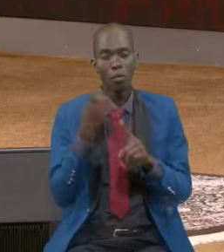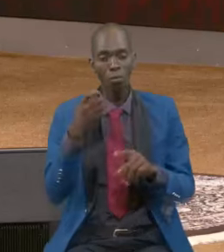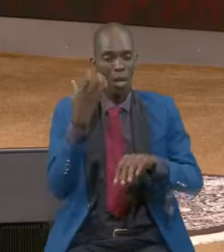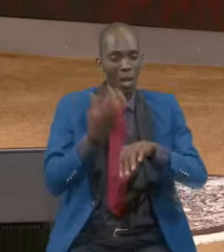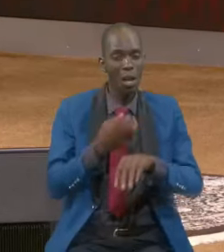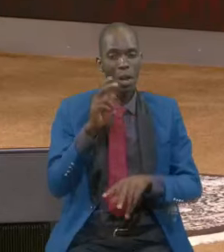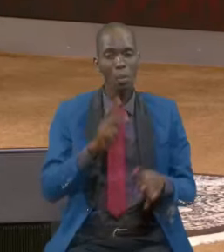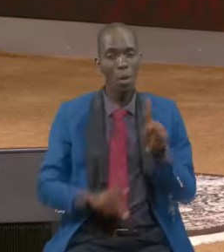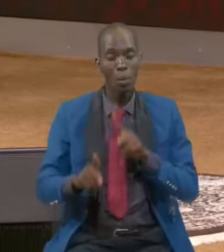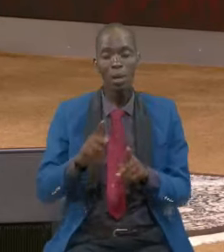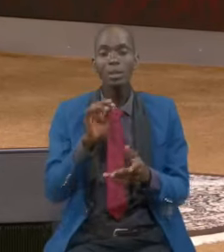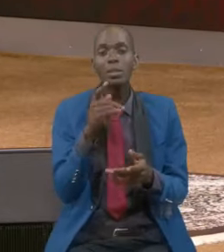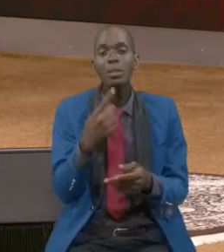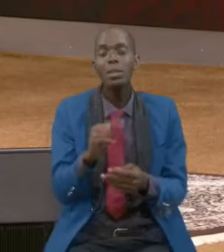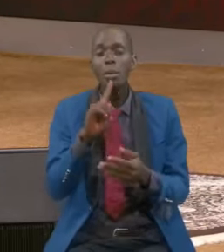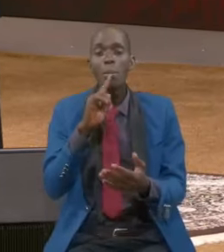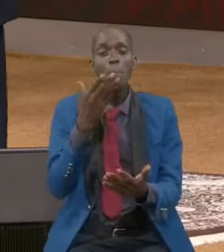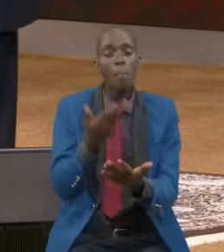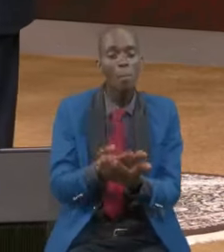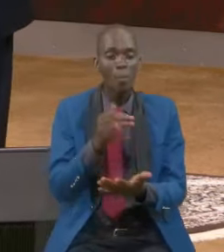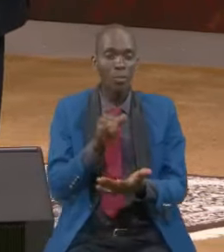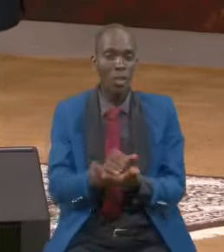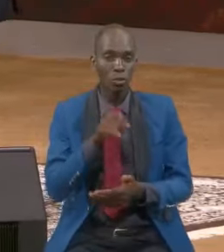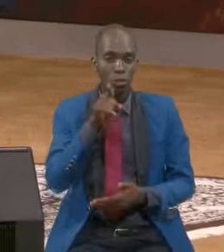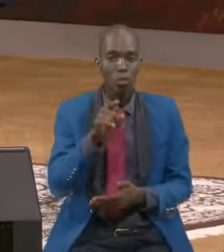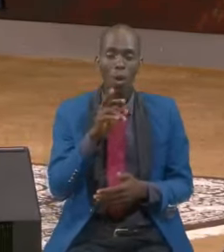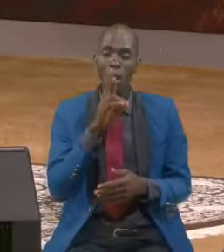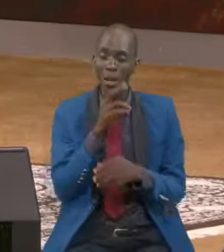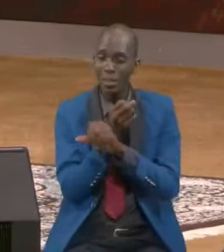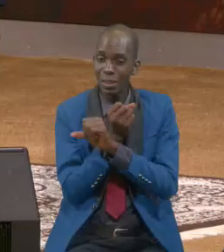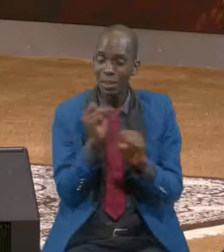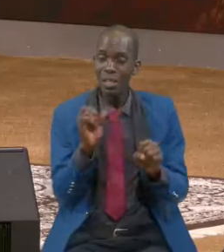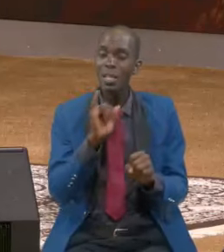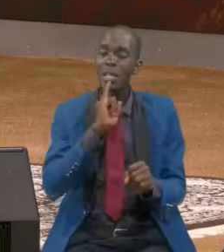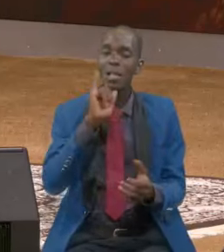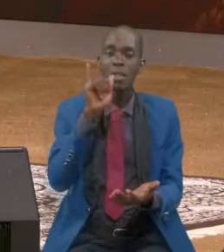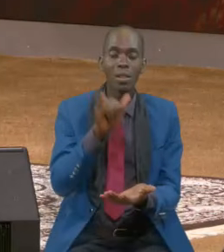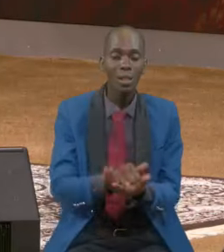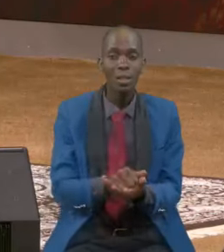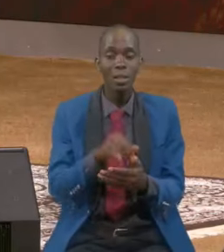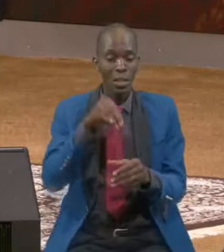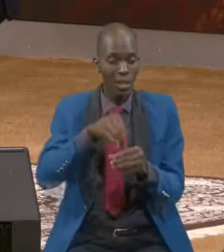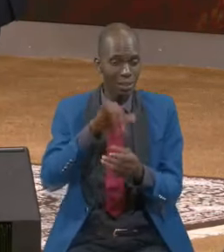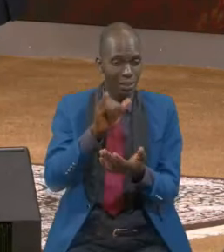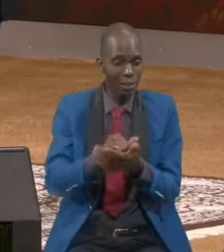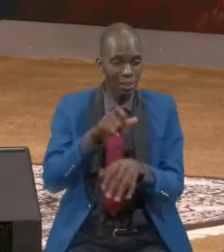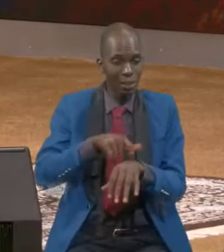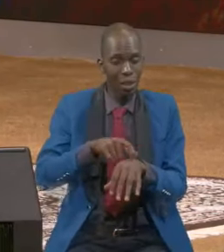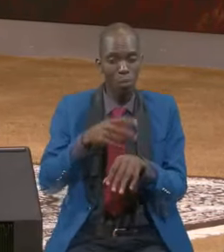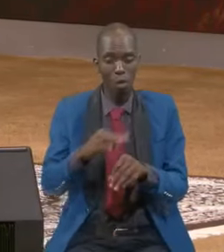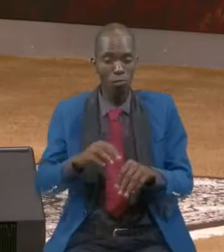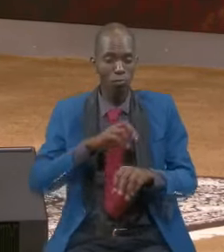evidence that you are born again, the evidence that you are saved, is that in those tough times,